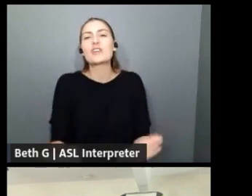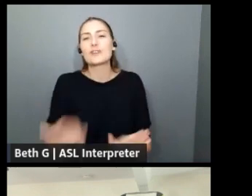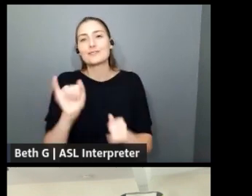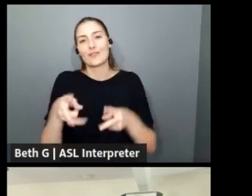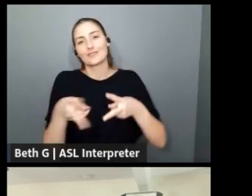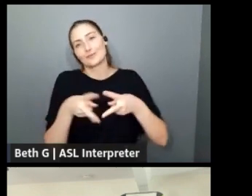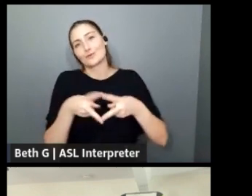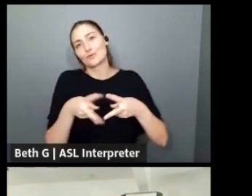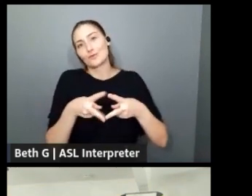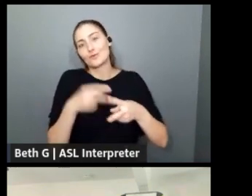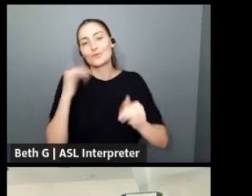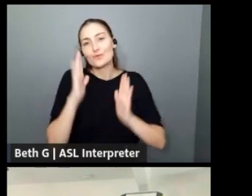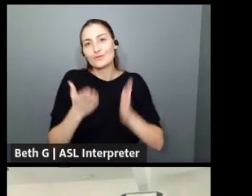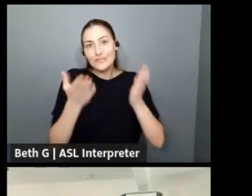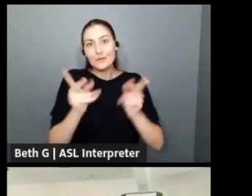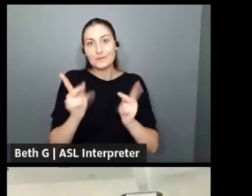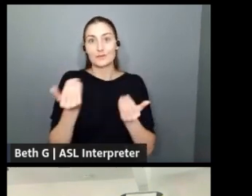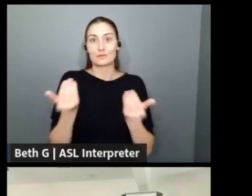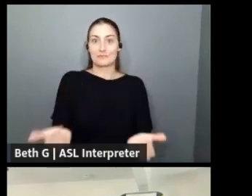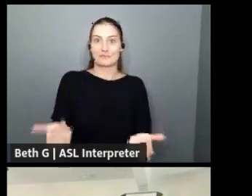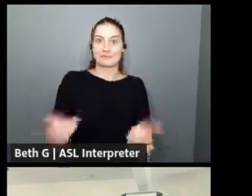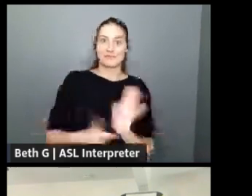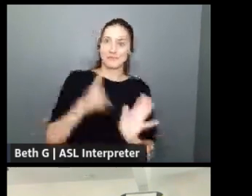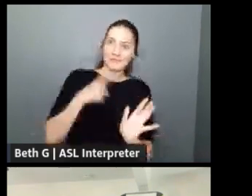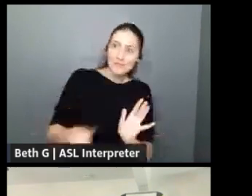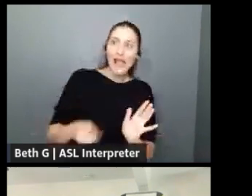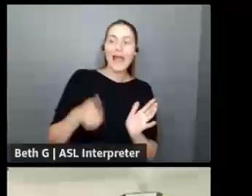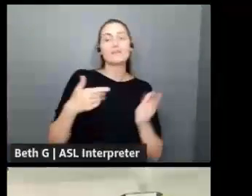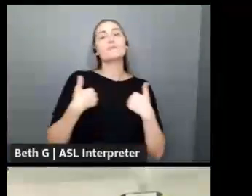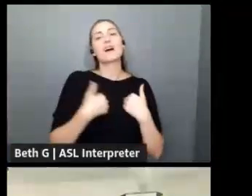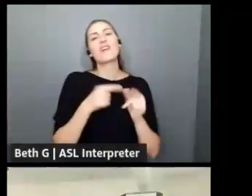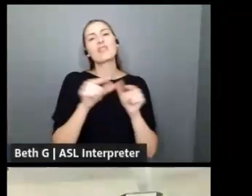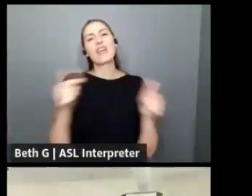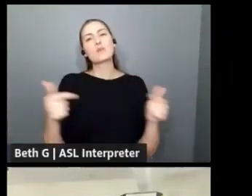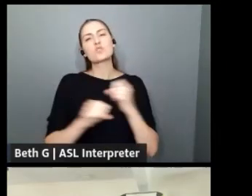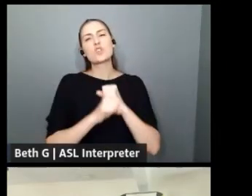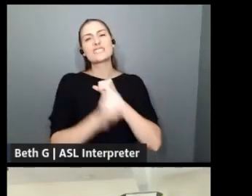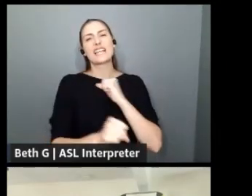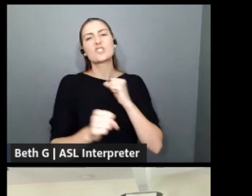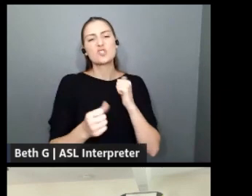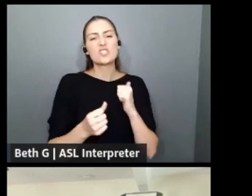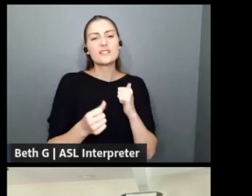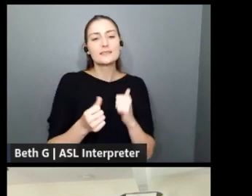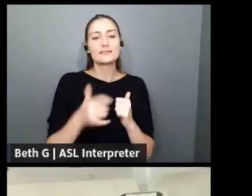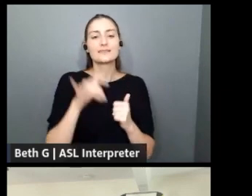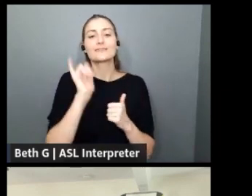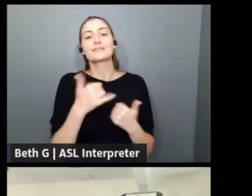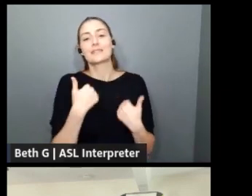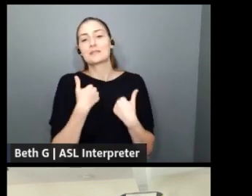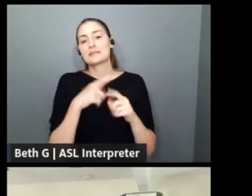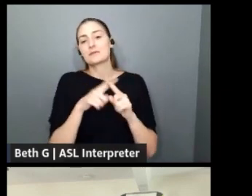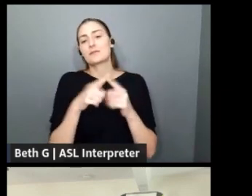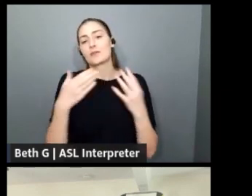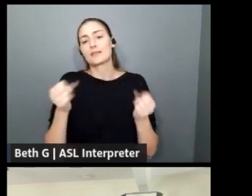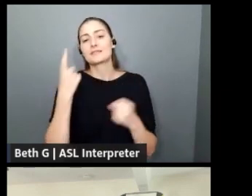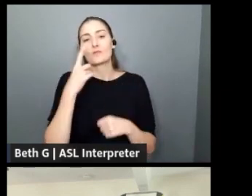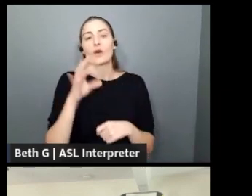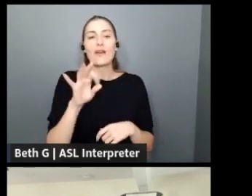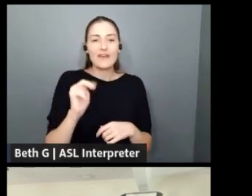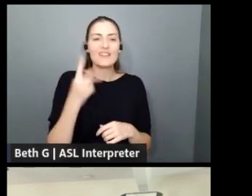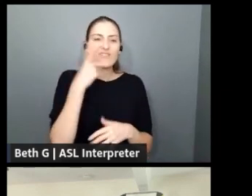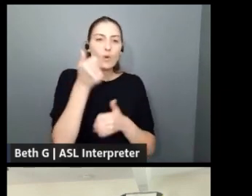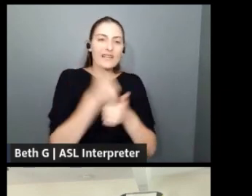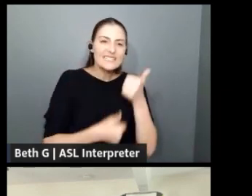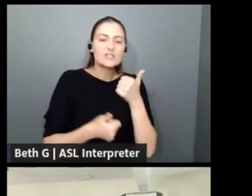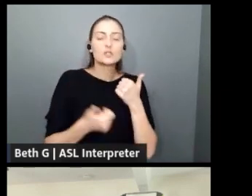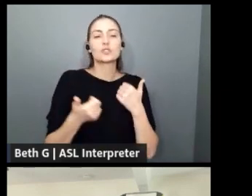definitely request people go check it out. And of course, we have the LanguageExtensions transform, which does a bunch more things than the FN for each. So we have 2 JSON string,